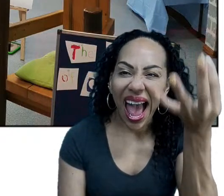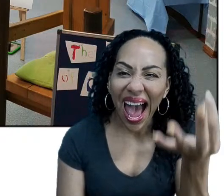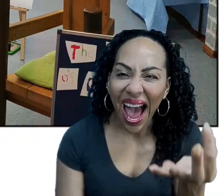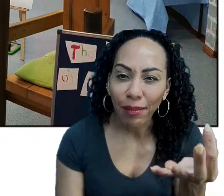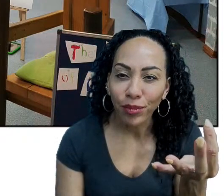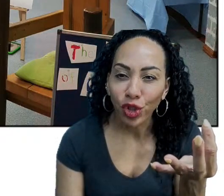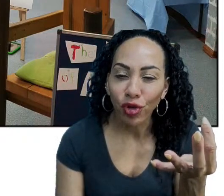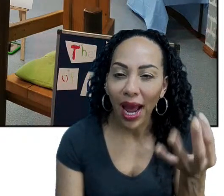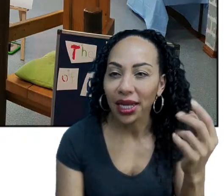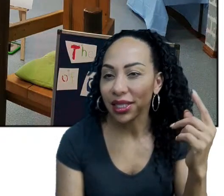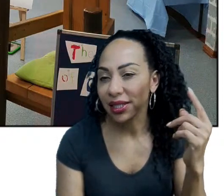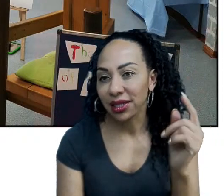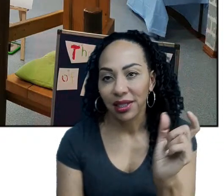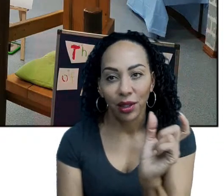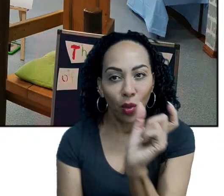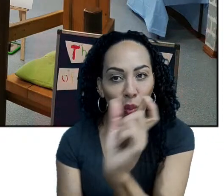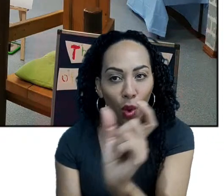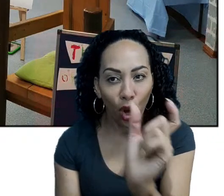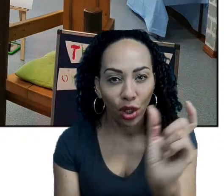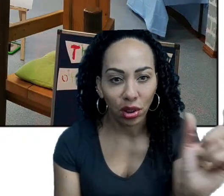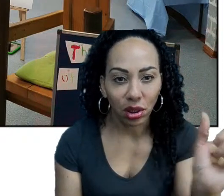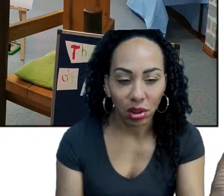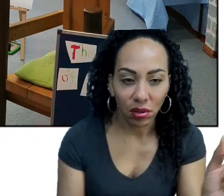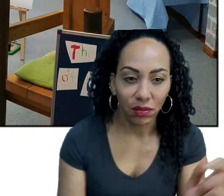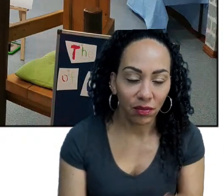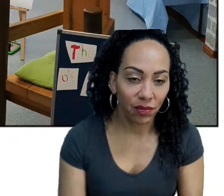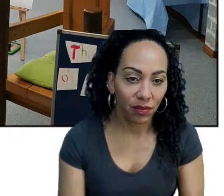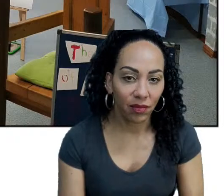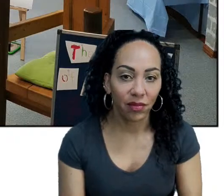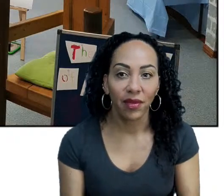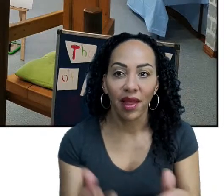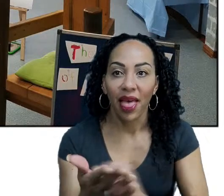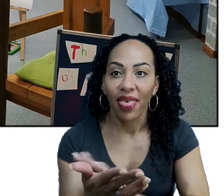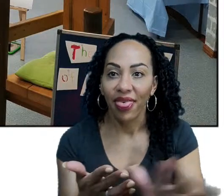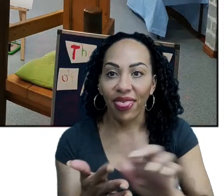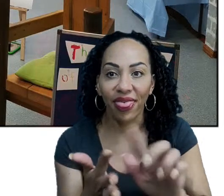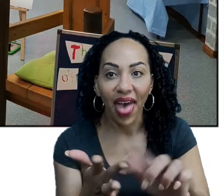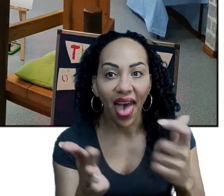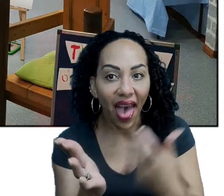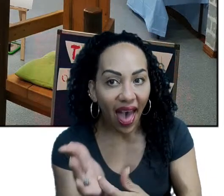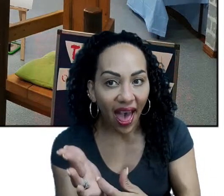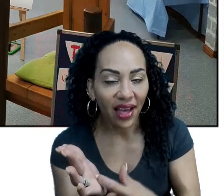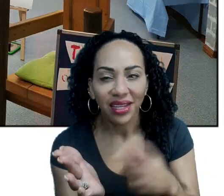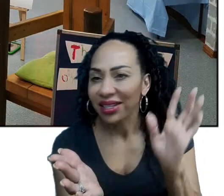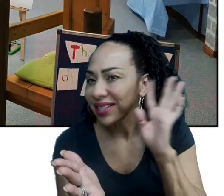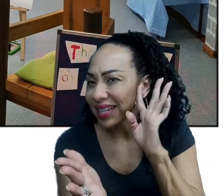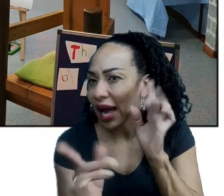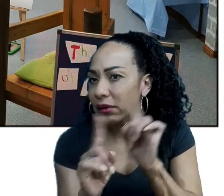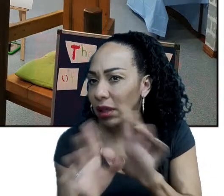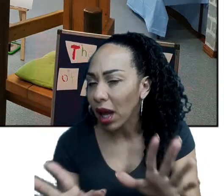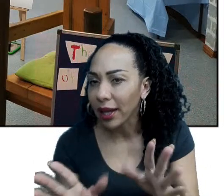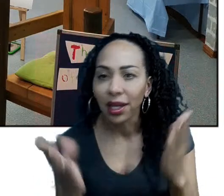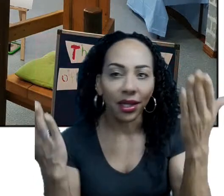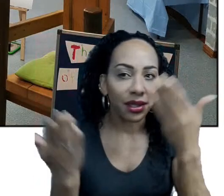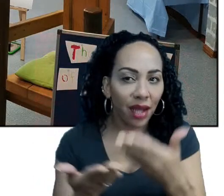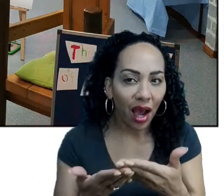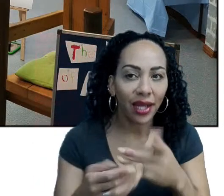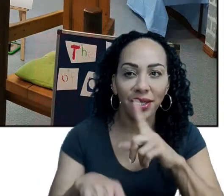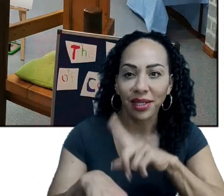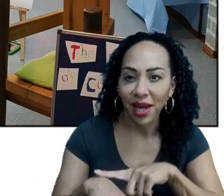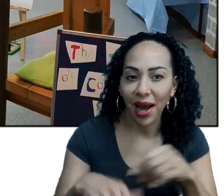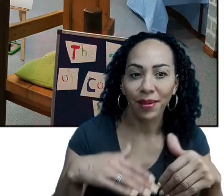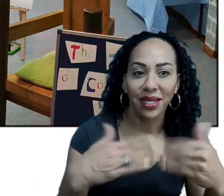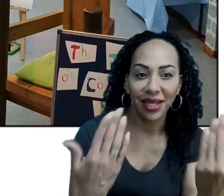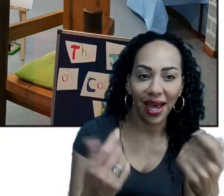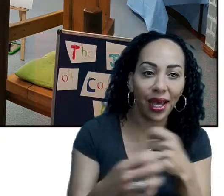does there sound like? And also, what does things like night and day and love and hope sound like? Which, again, is